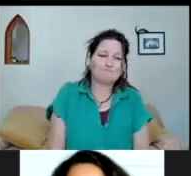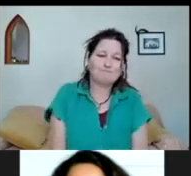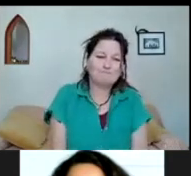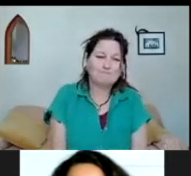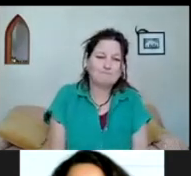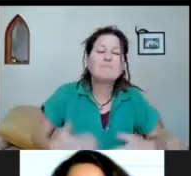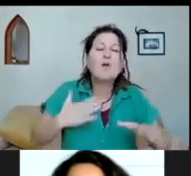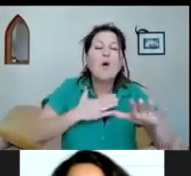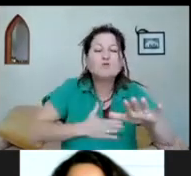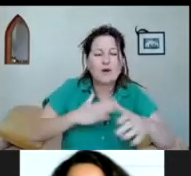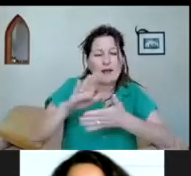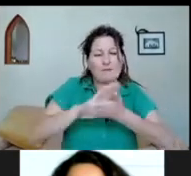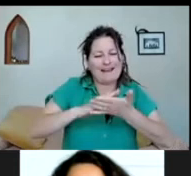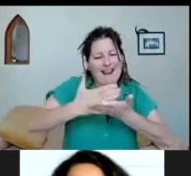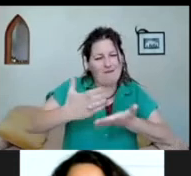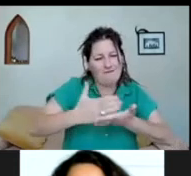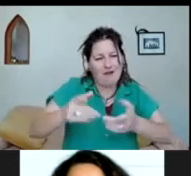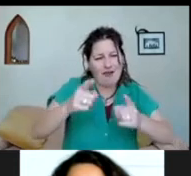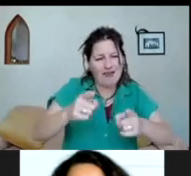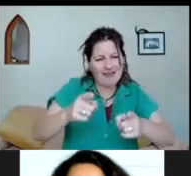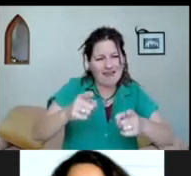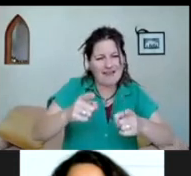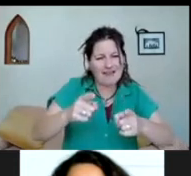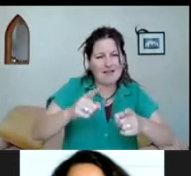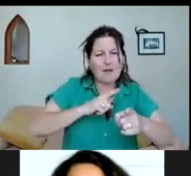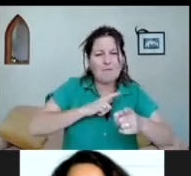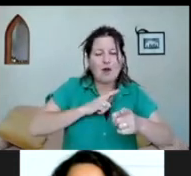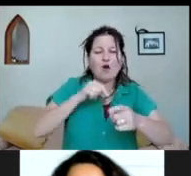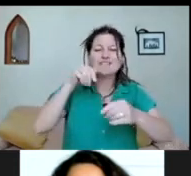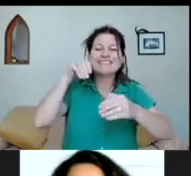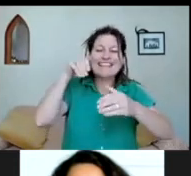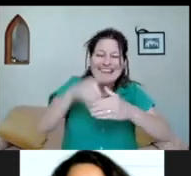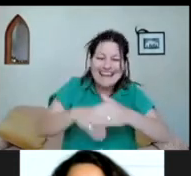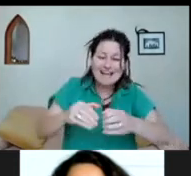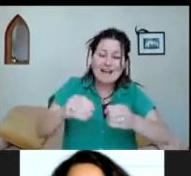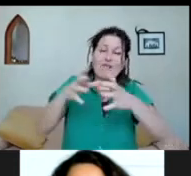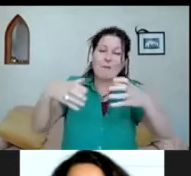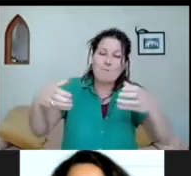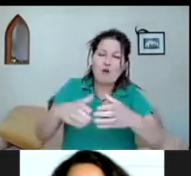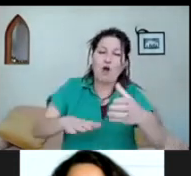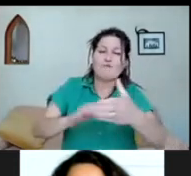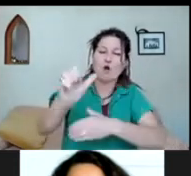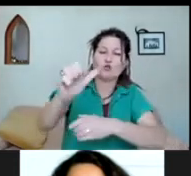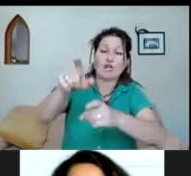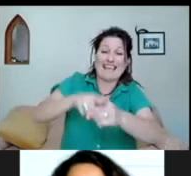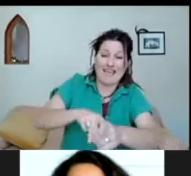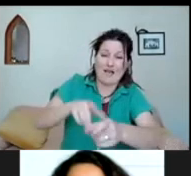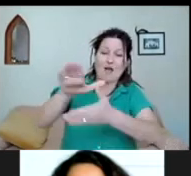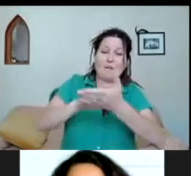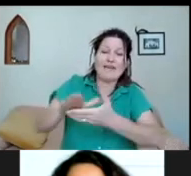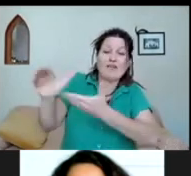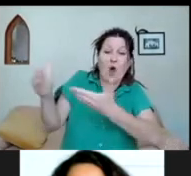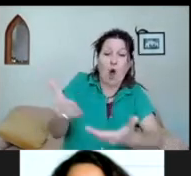Sorry, I should clarify, other than to say, because it's in the Borough of Culture year and being hosted by Lewisham, it would come under